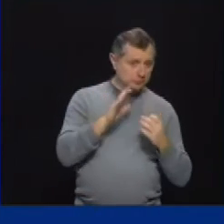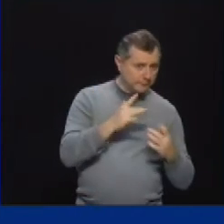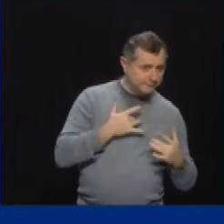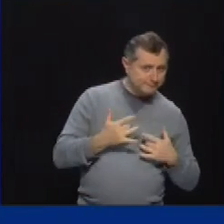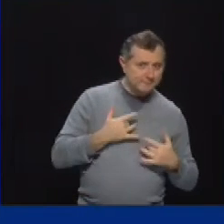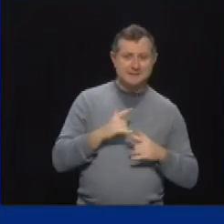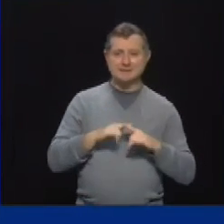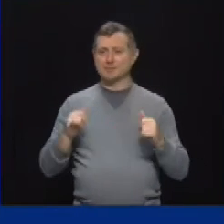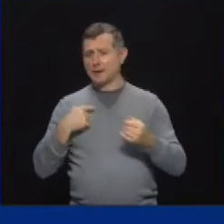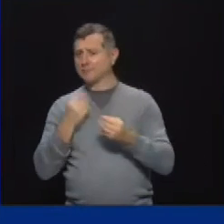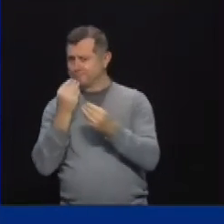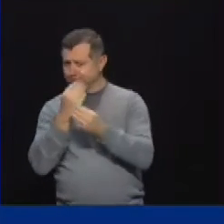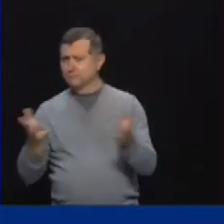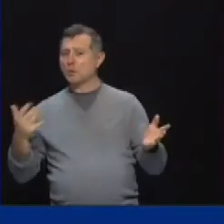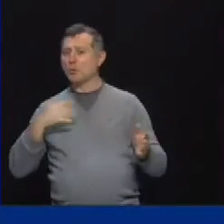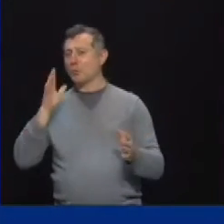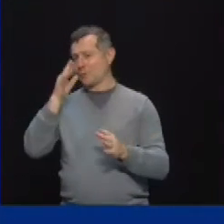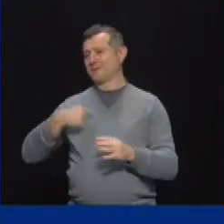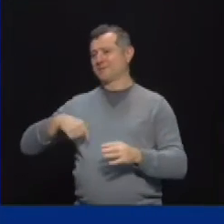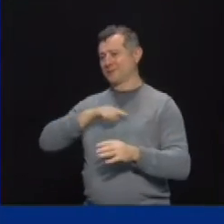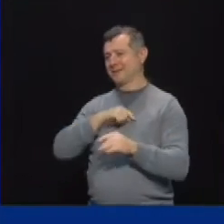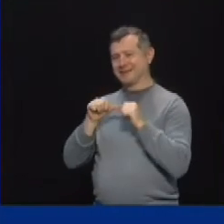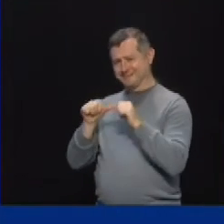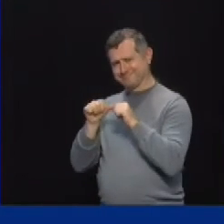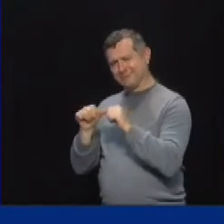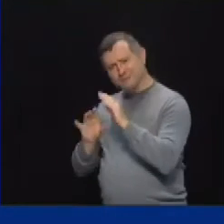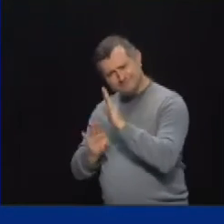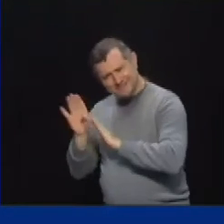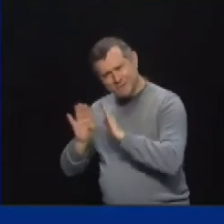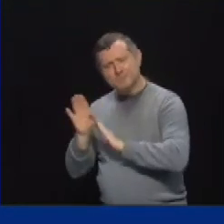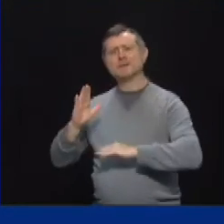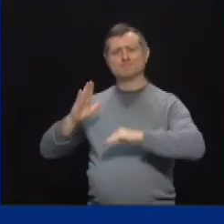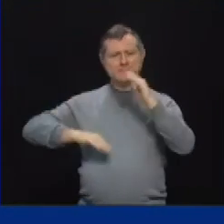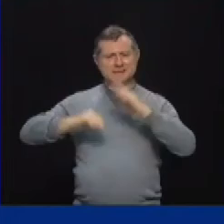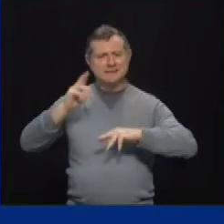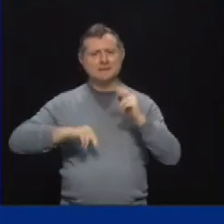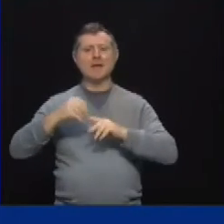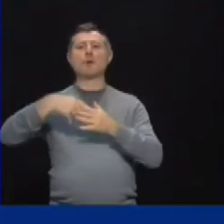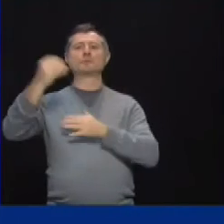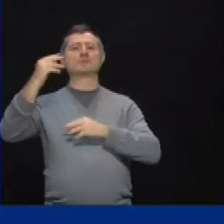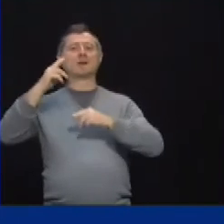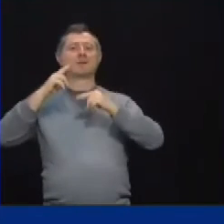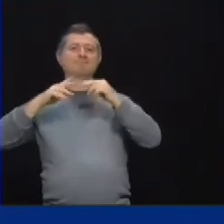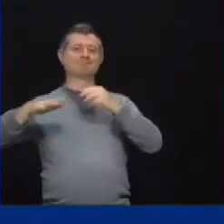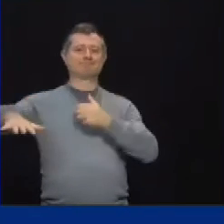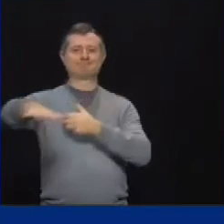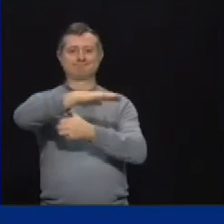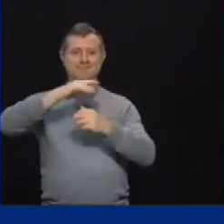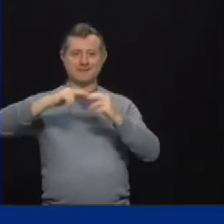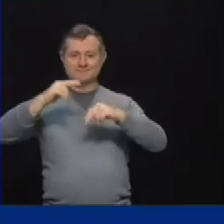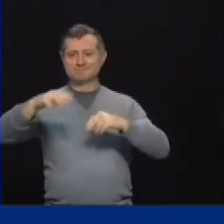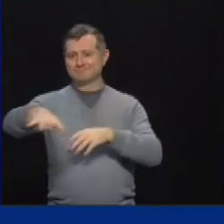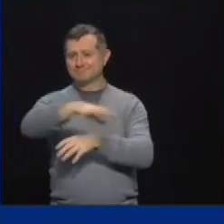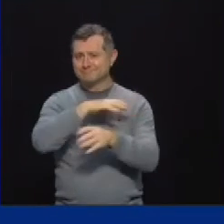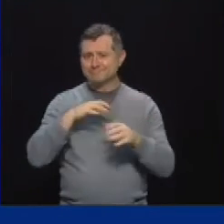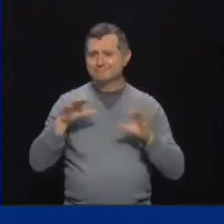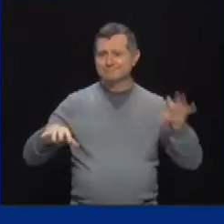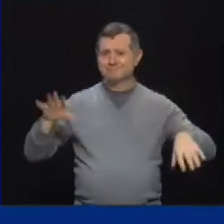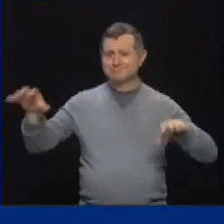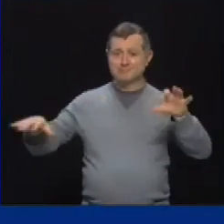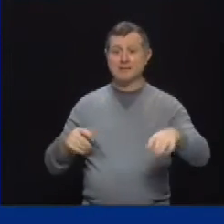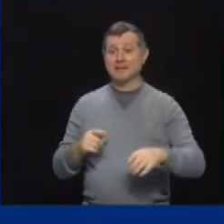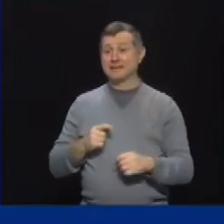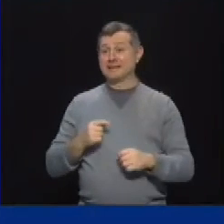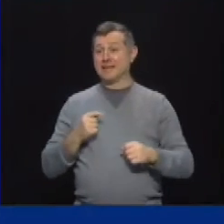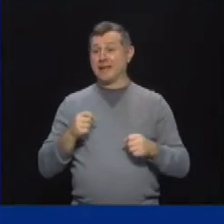we're going to keep building. We are going to keep building our way out of this crisis. It's how it's always been done. And the opportunity given to us because of our